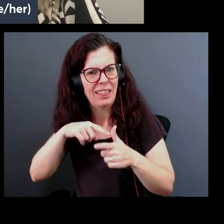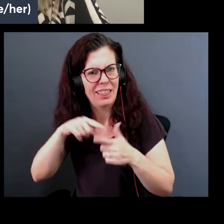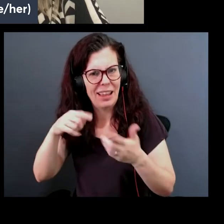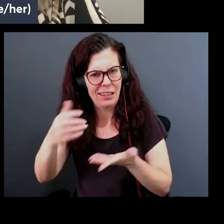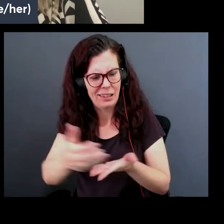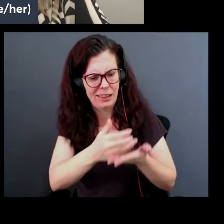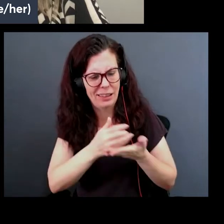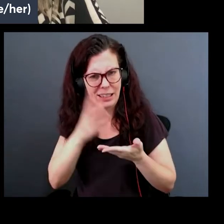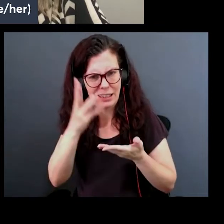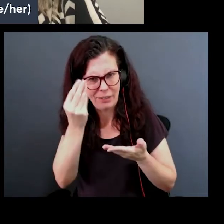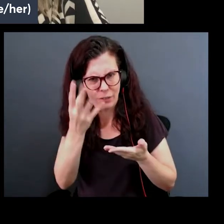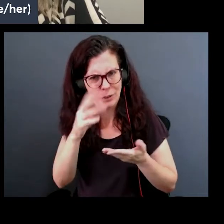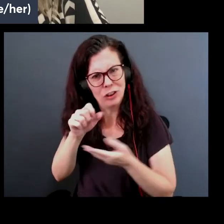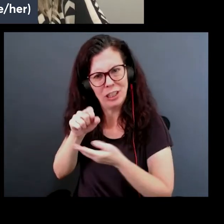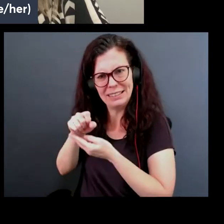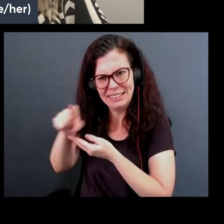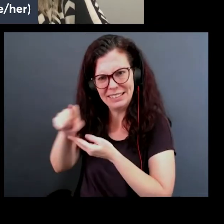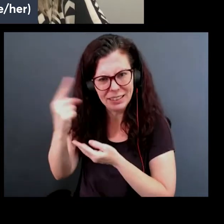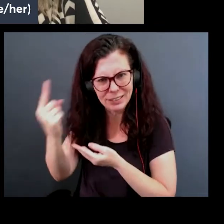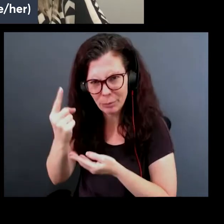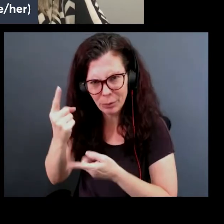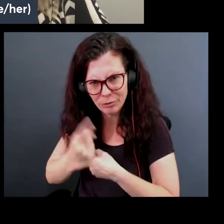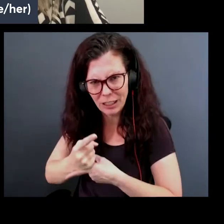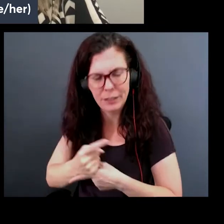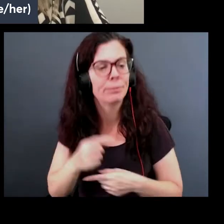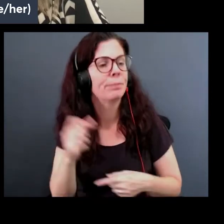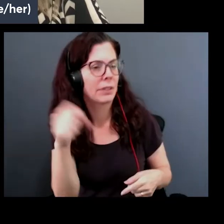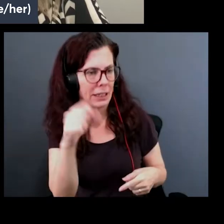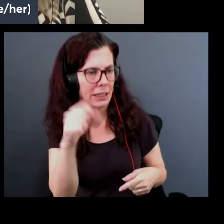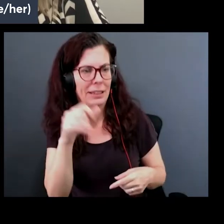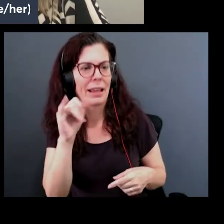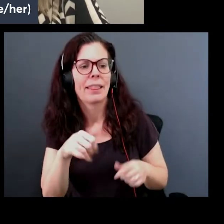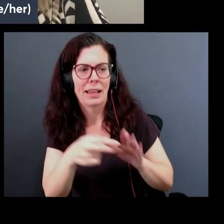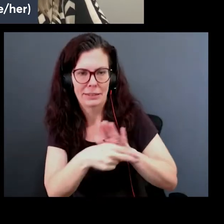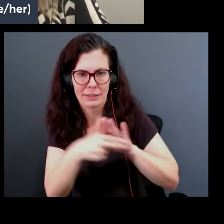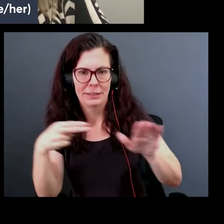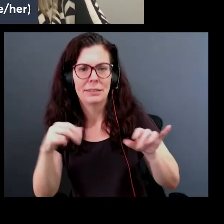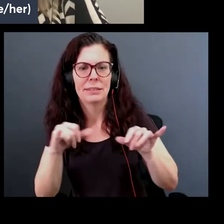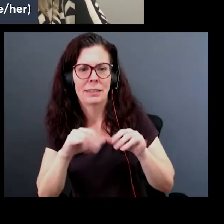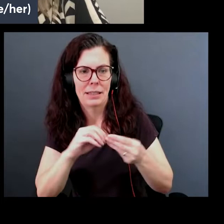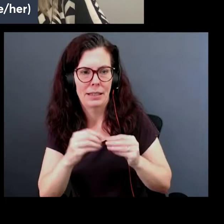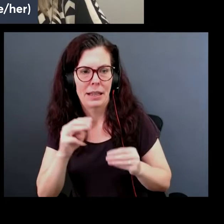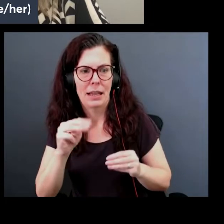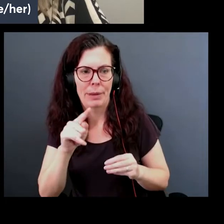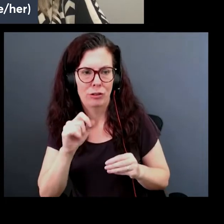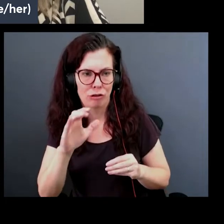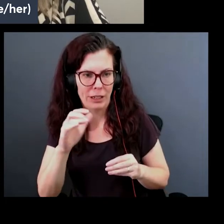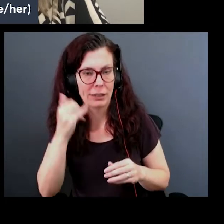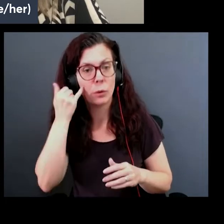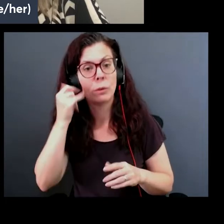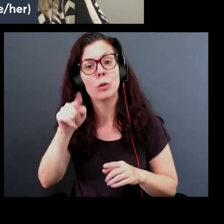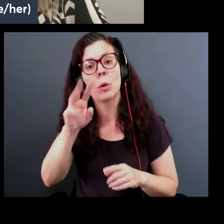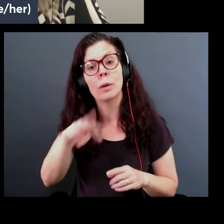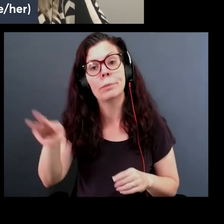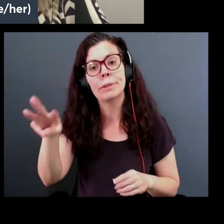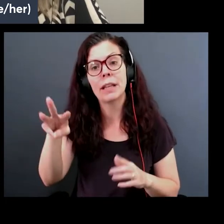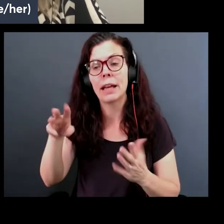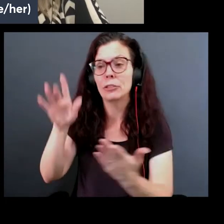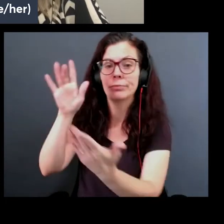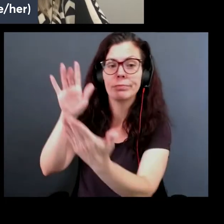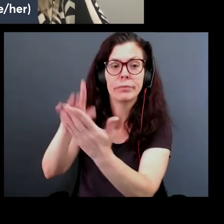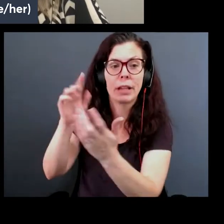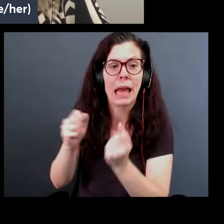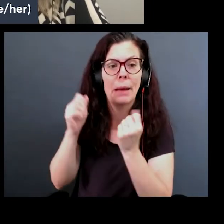Yeah, definitely. Those are considered a metric when you click on a website, how many clicks or how many users are logging into